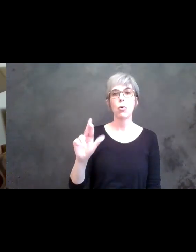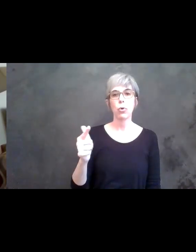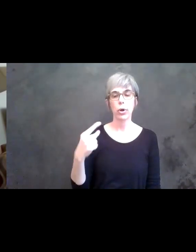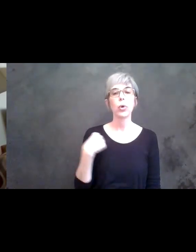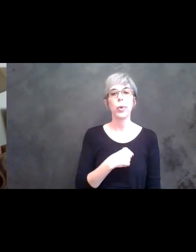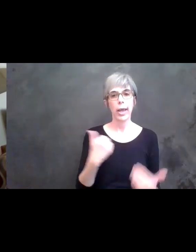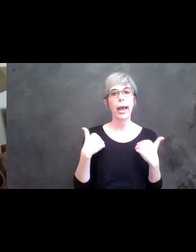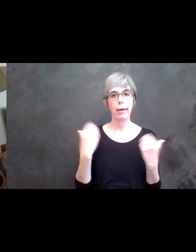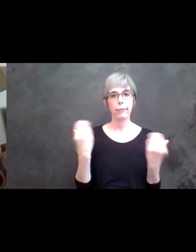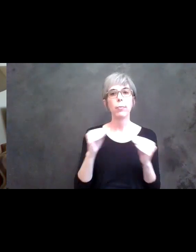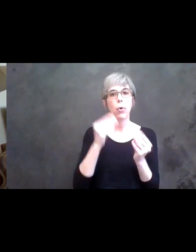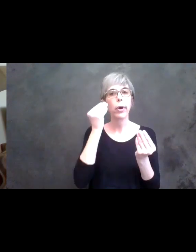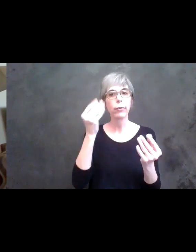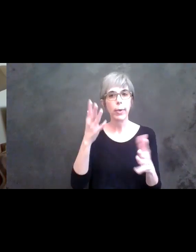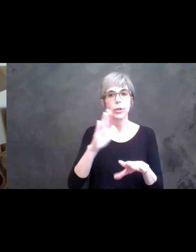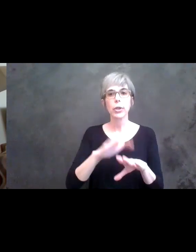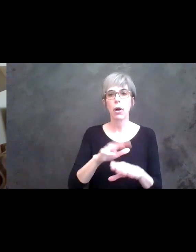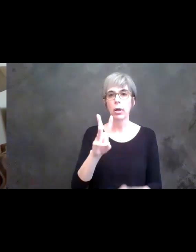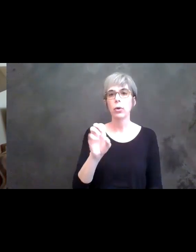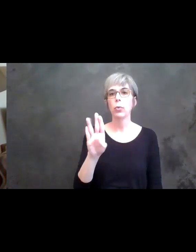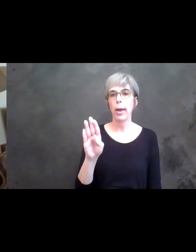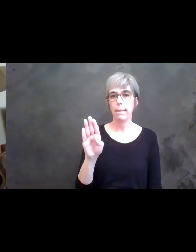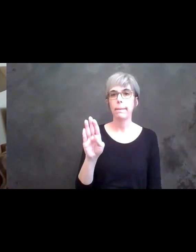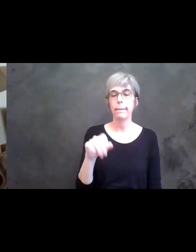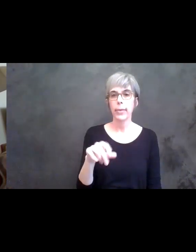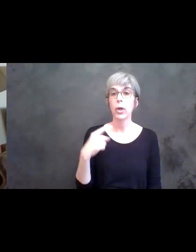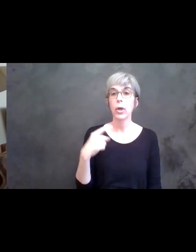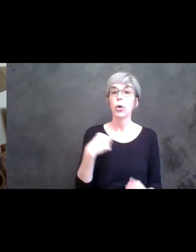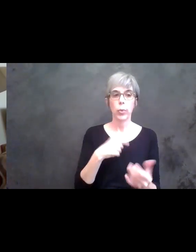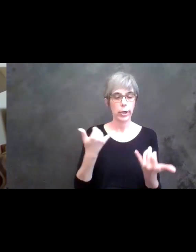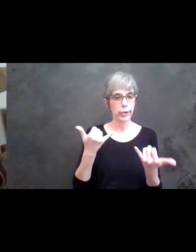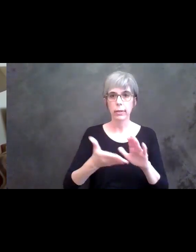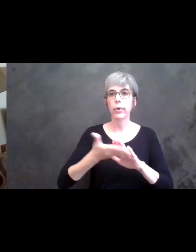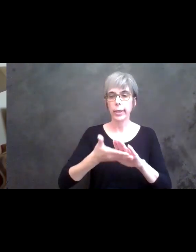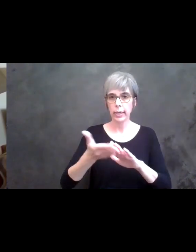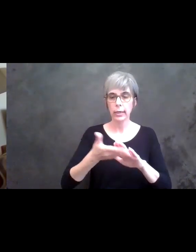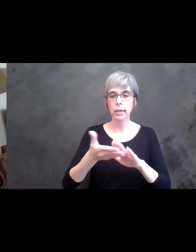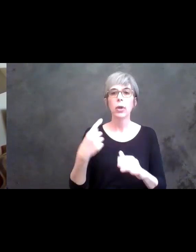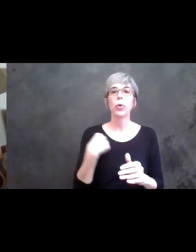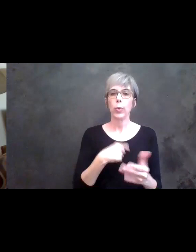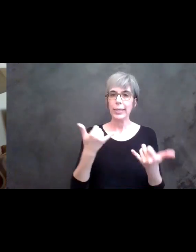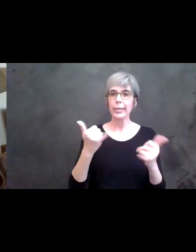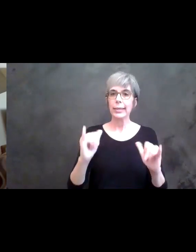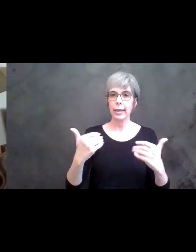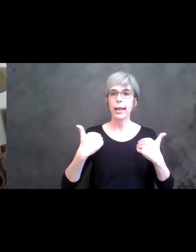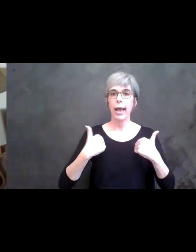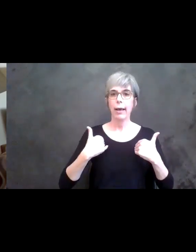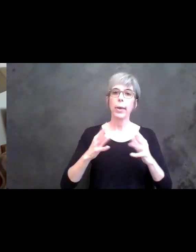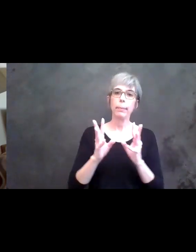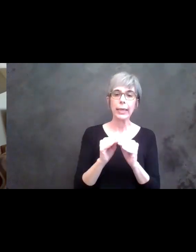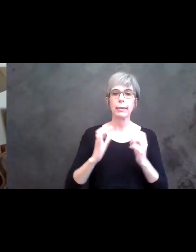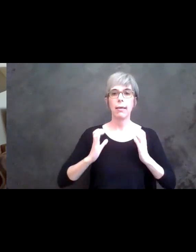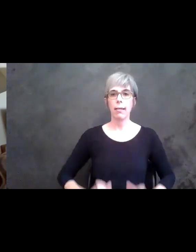and running, just remotely. We are still seeing clients virtually. And still doing